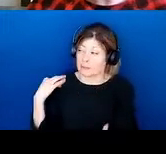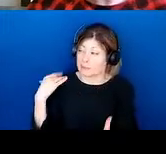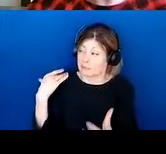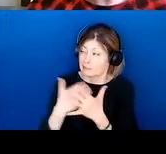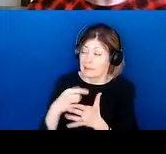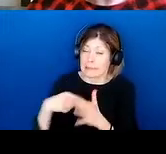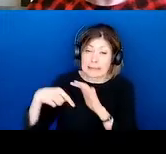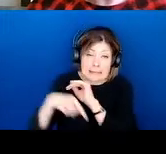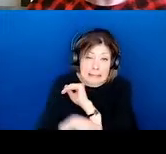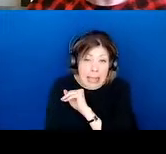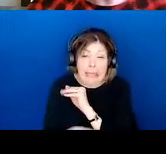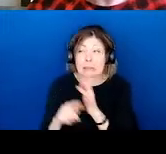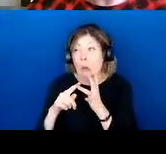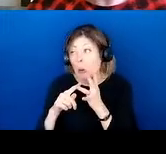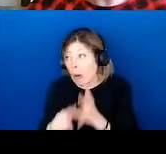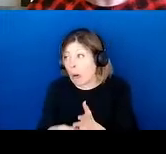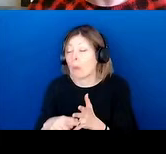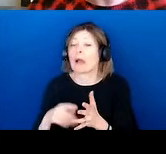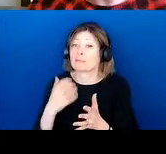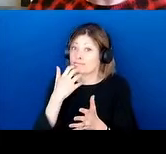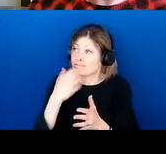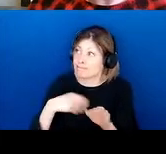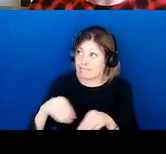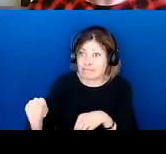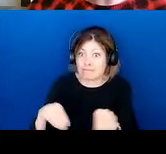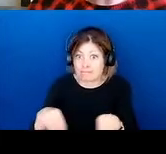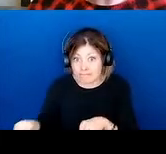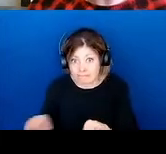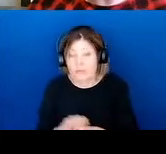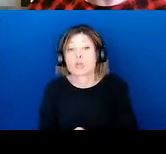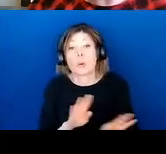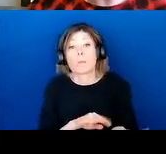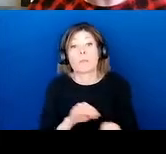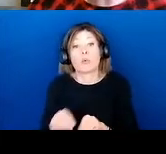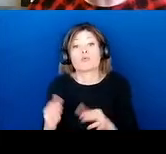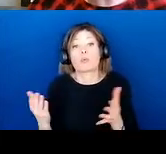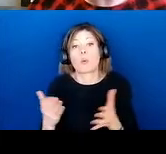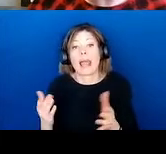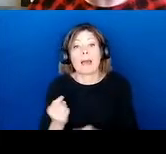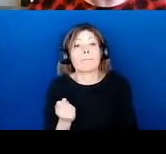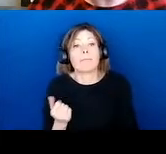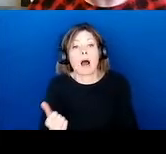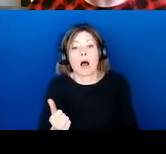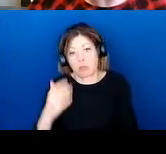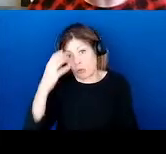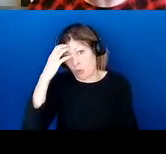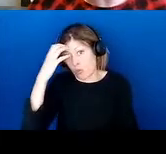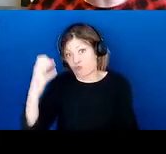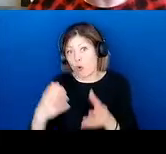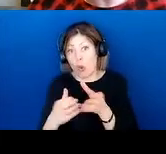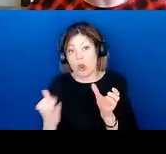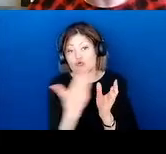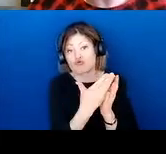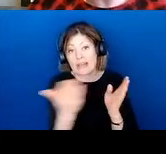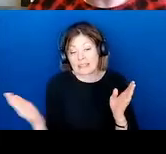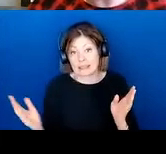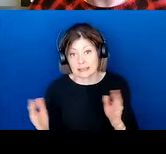He moved to the Royal Crescent, Bath, marrying Frances Calvert in 1774 when he was